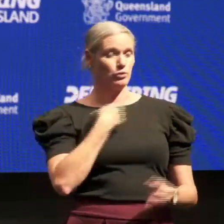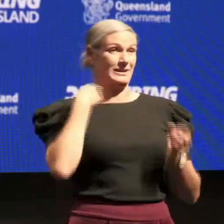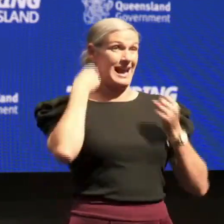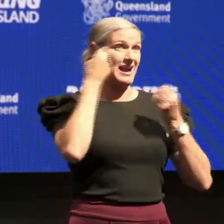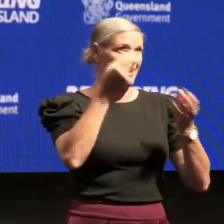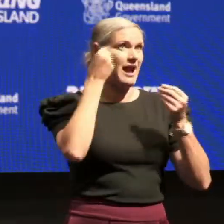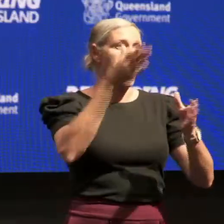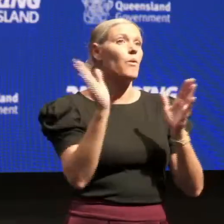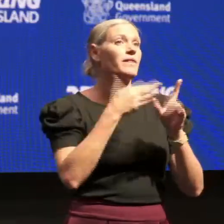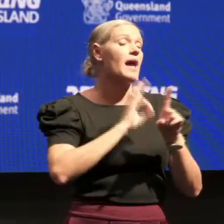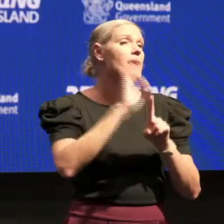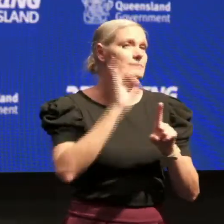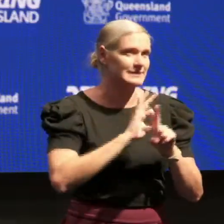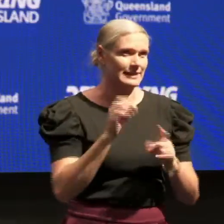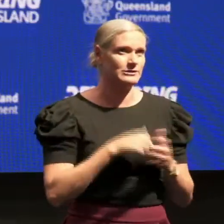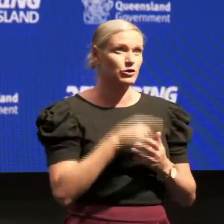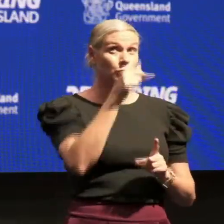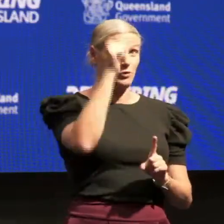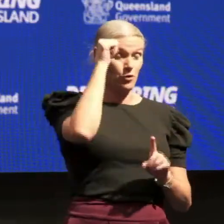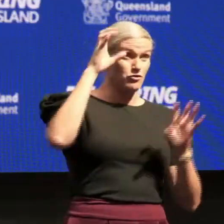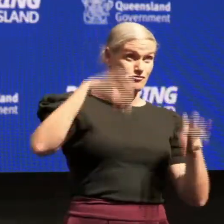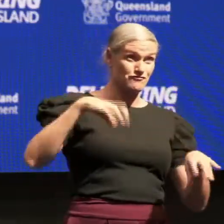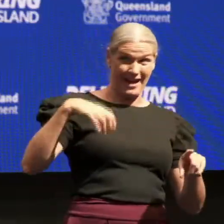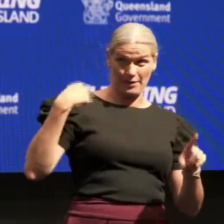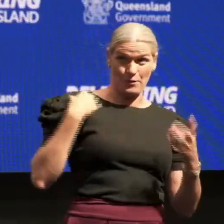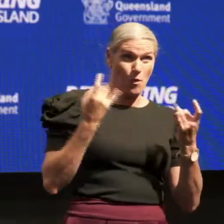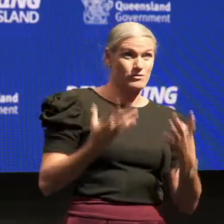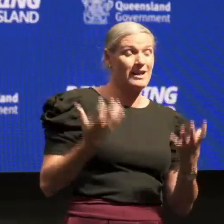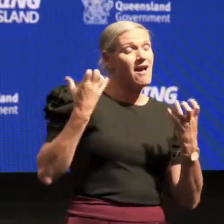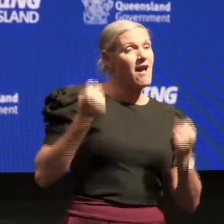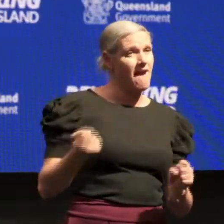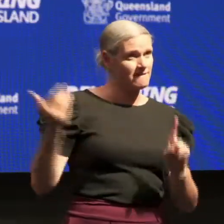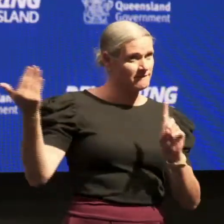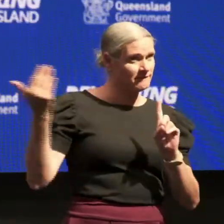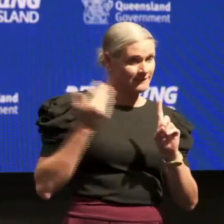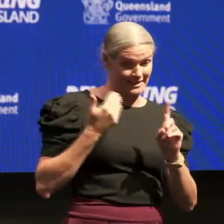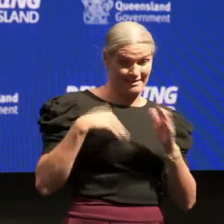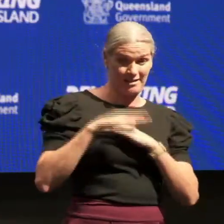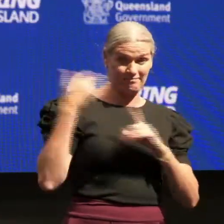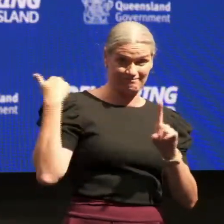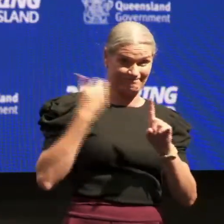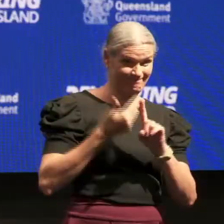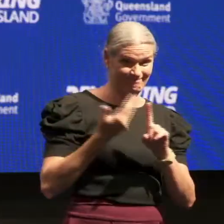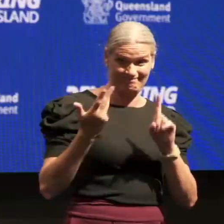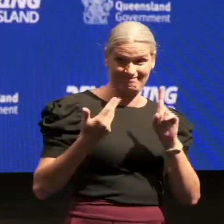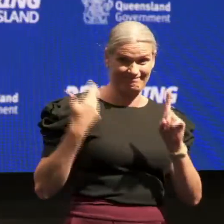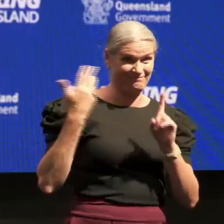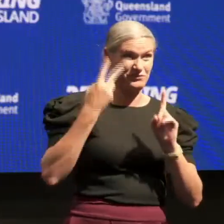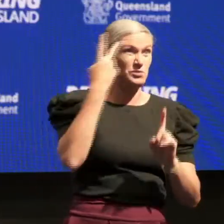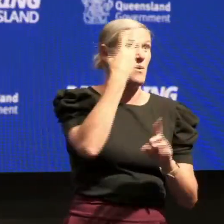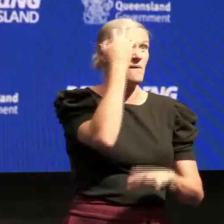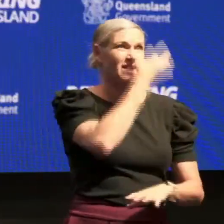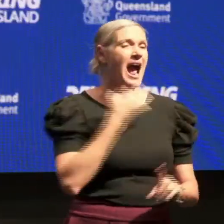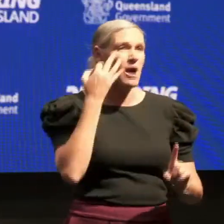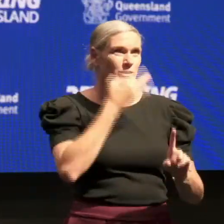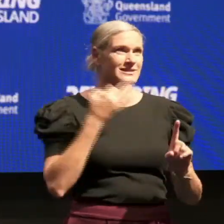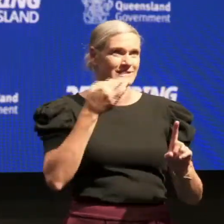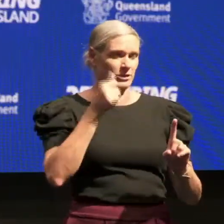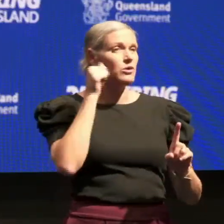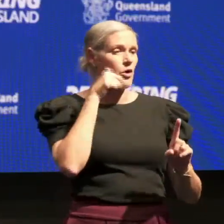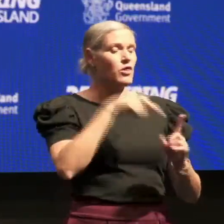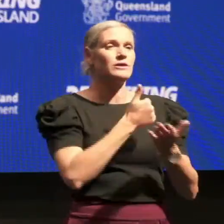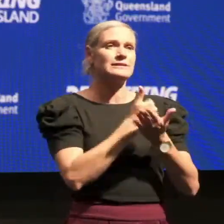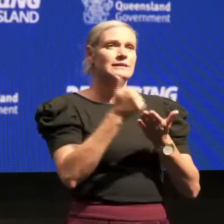given. You can see the kind of rainfall that there's been to have, in the last 12 hours, those